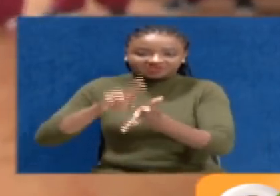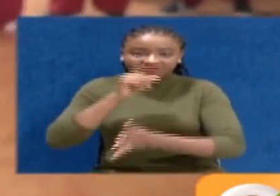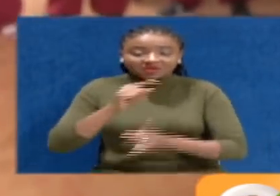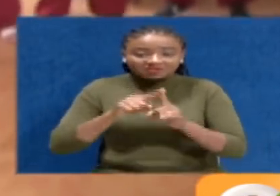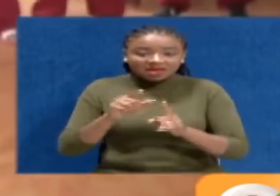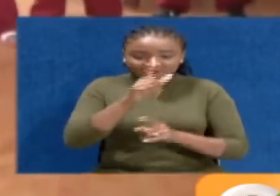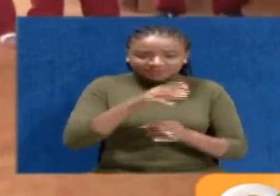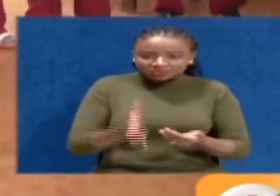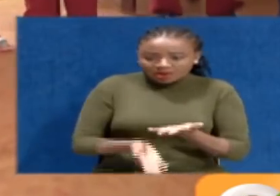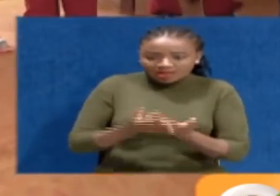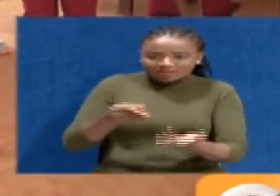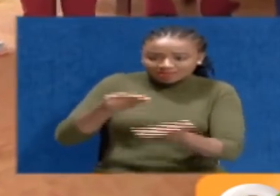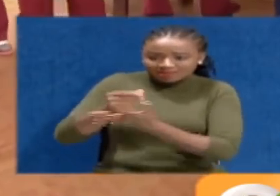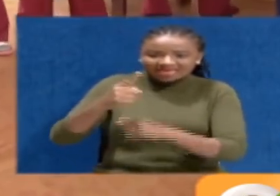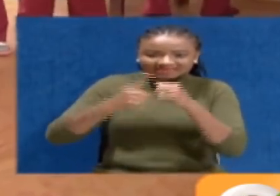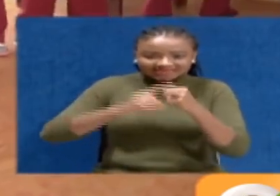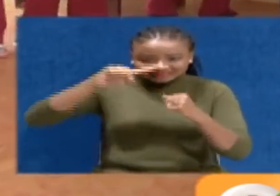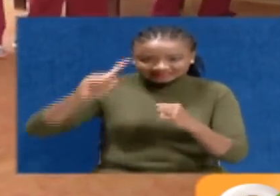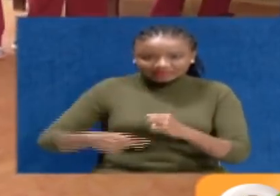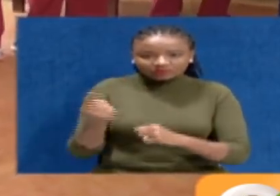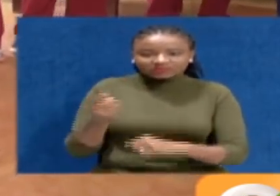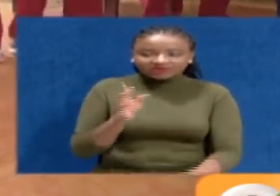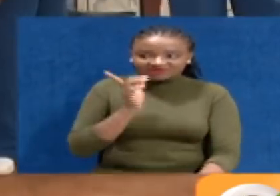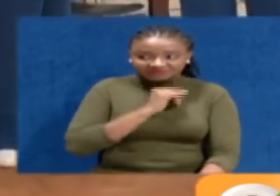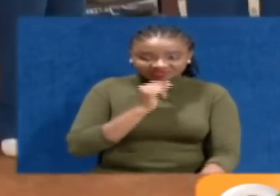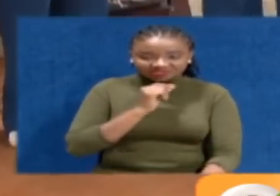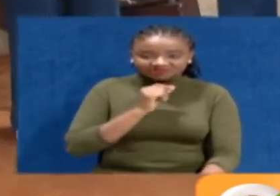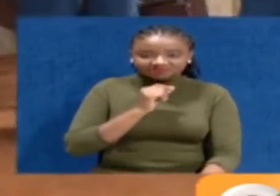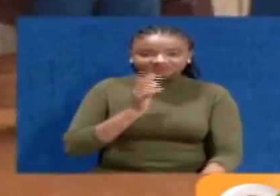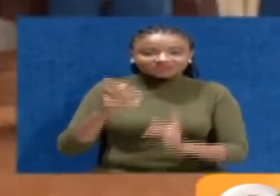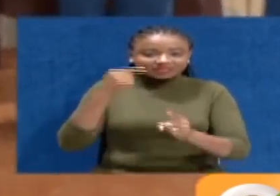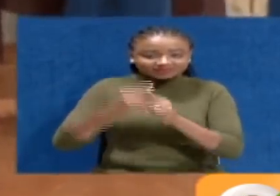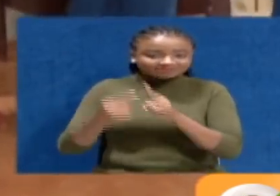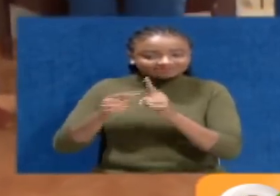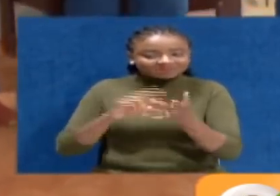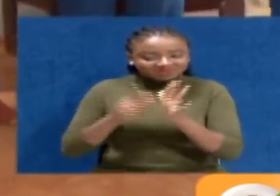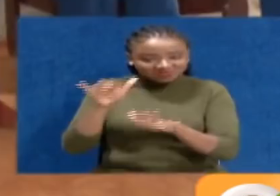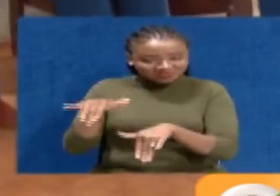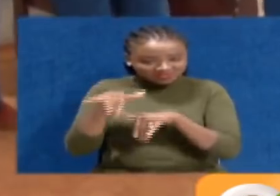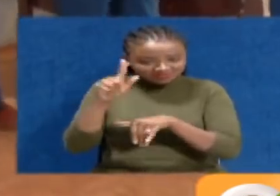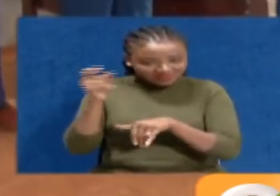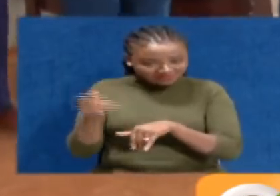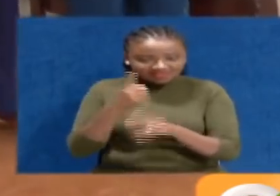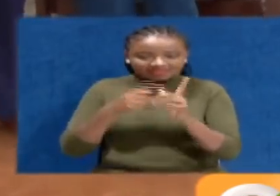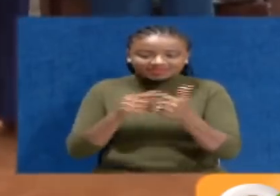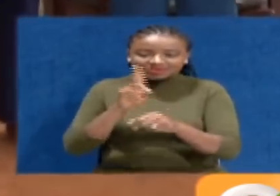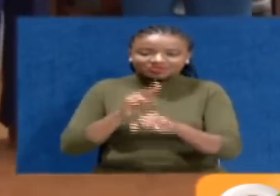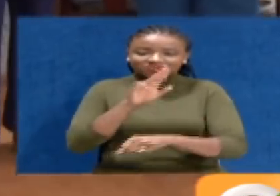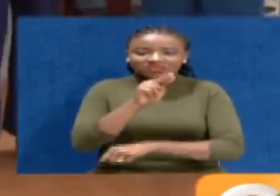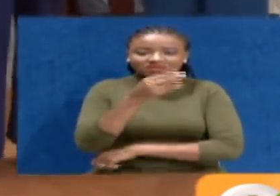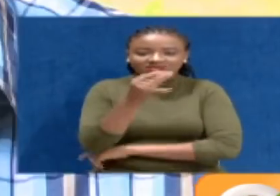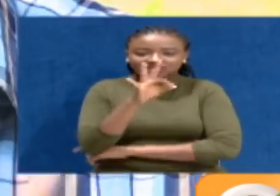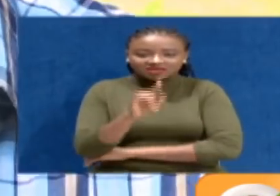though a well-wisher helped him pay the entire 6,000 shillings required annually, he had to wait until one more month before he could use the